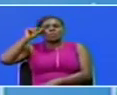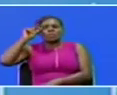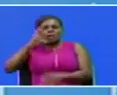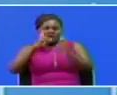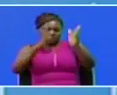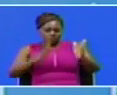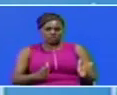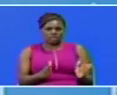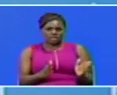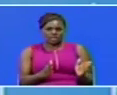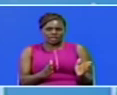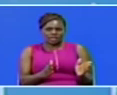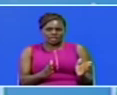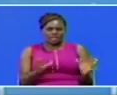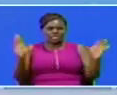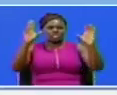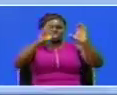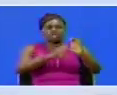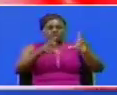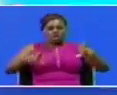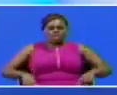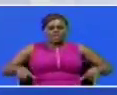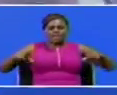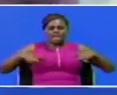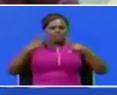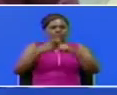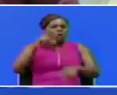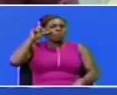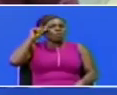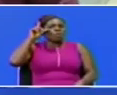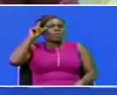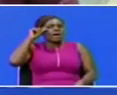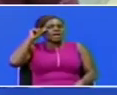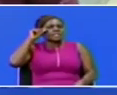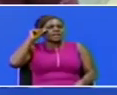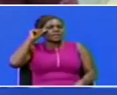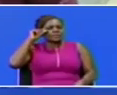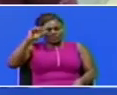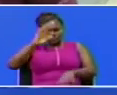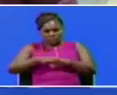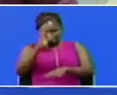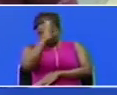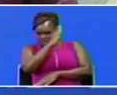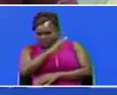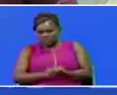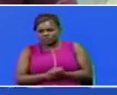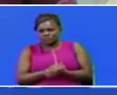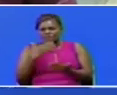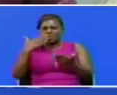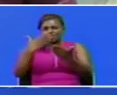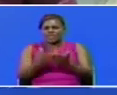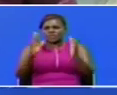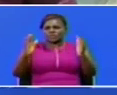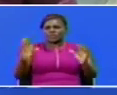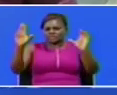reporter, Francis Ontomwa, now joins us live from Mombasa with an update on the same. Very good afternoon to you, Francis. Thank you very much for